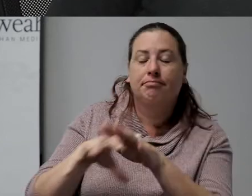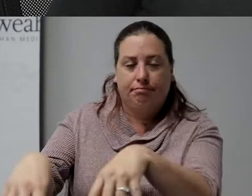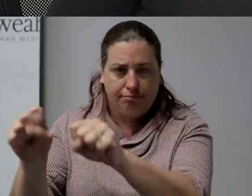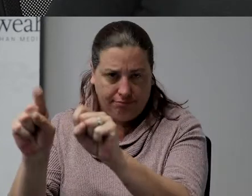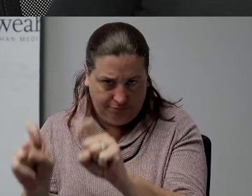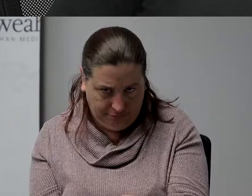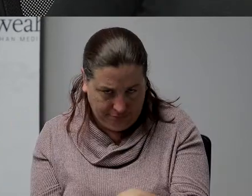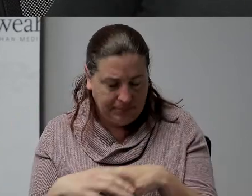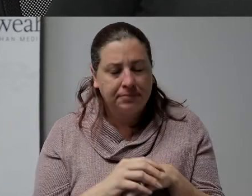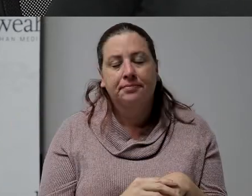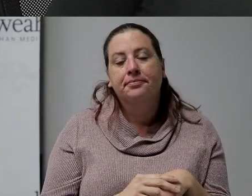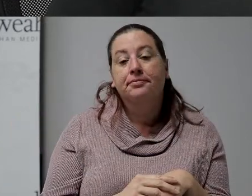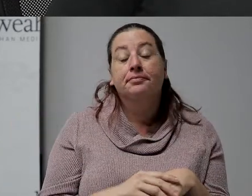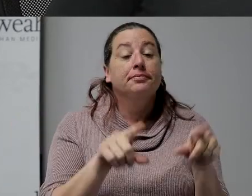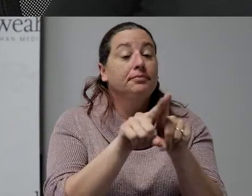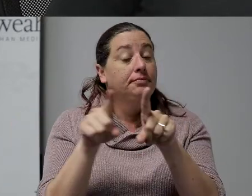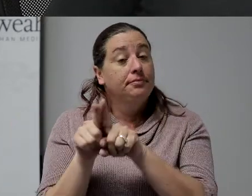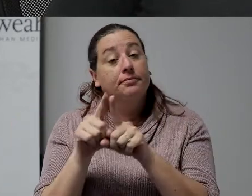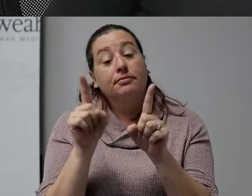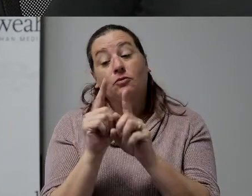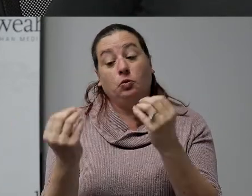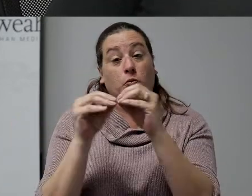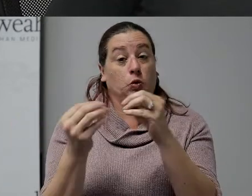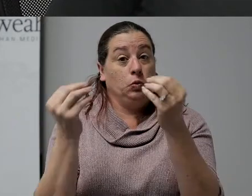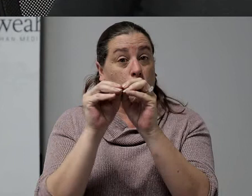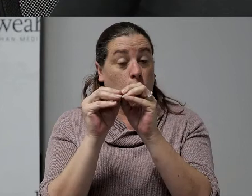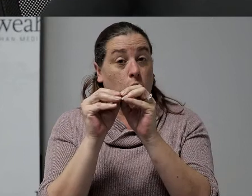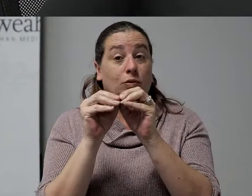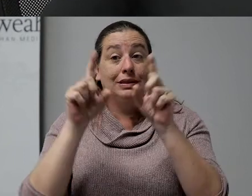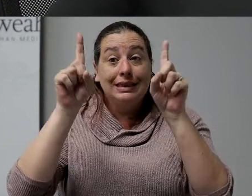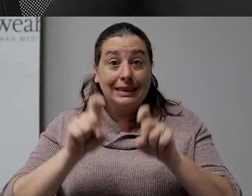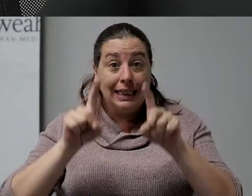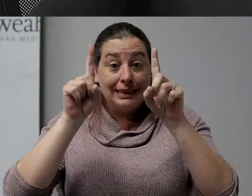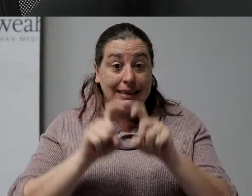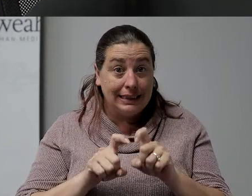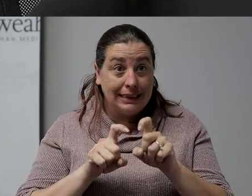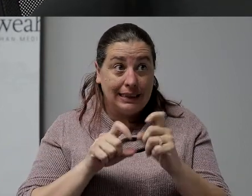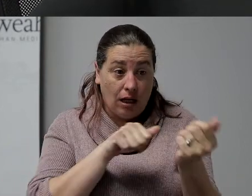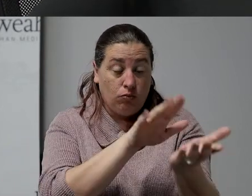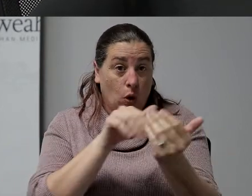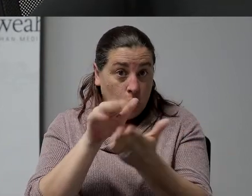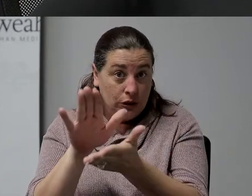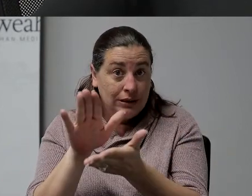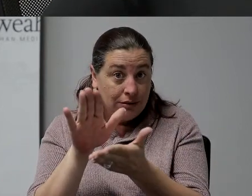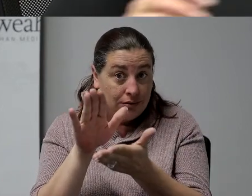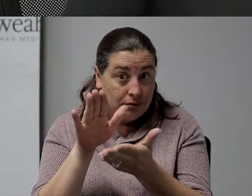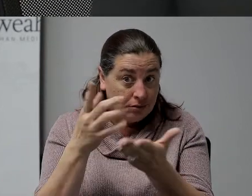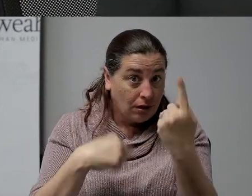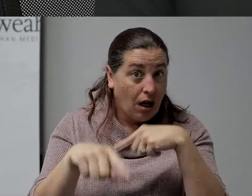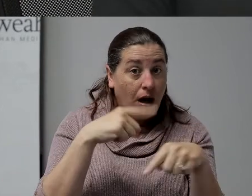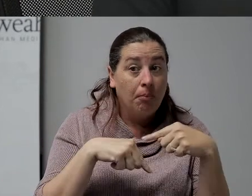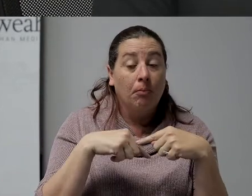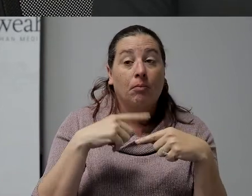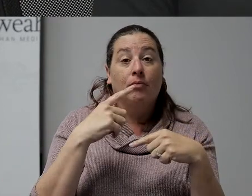also, as more and more testing approaches come out, I read just yesterday, although you have